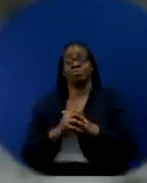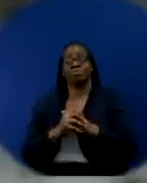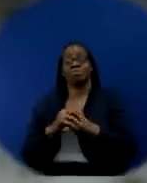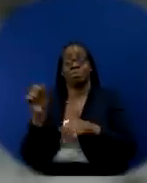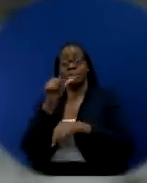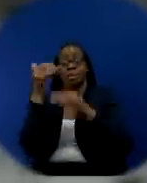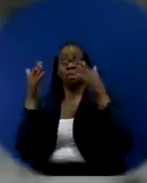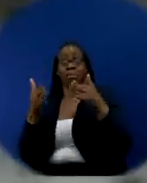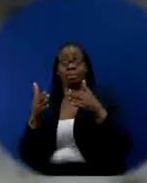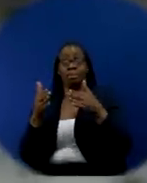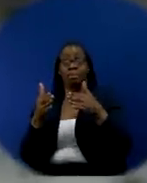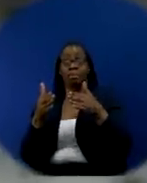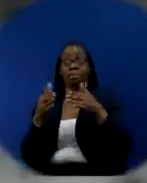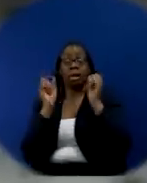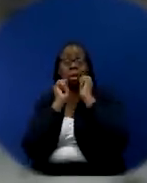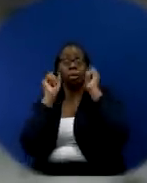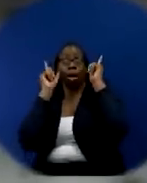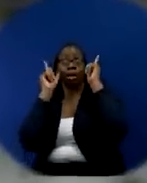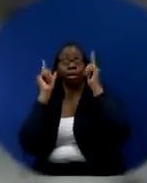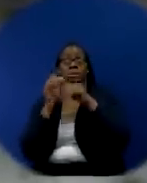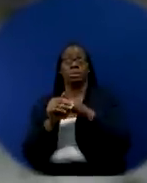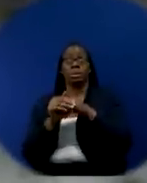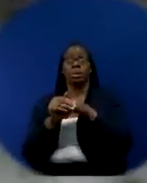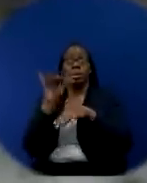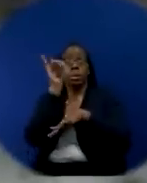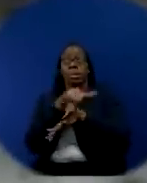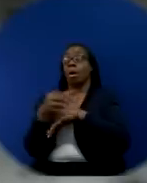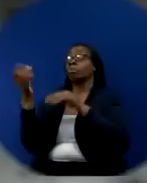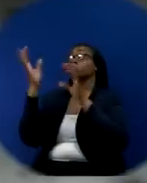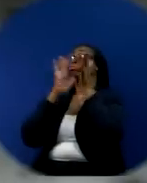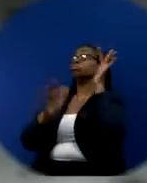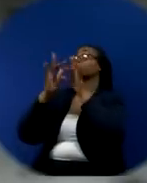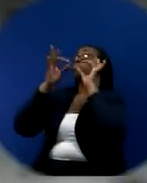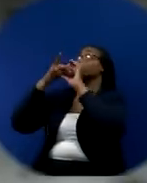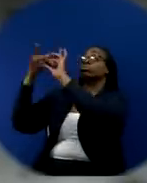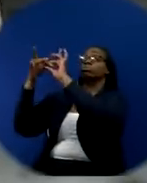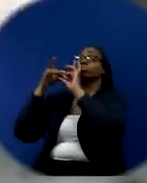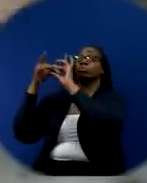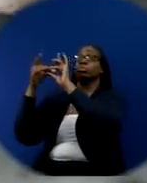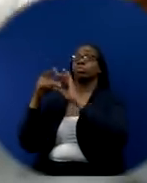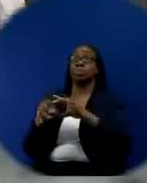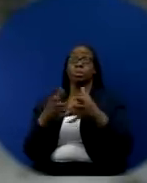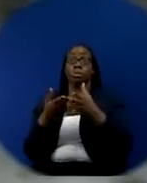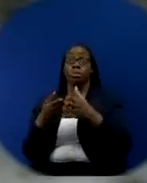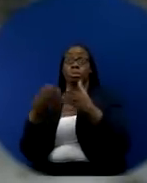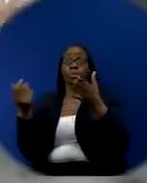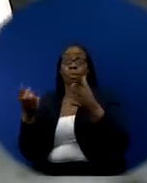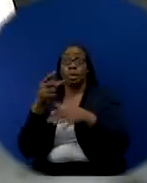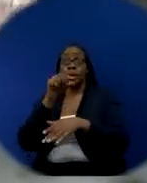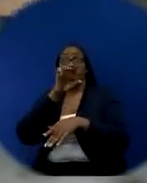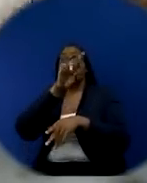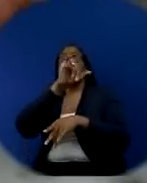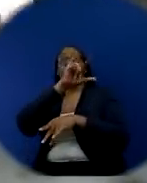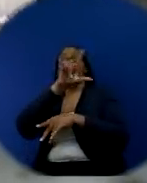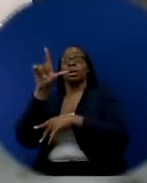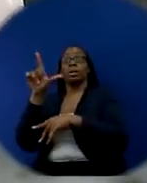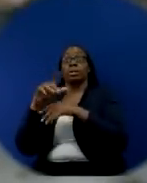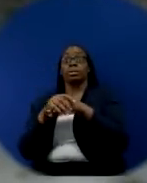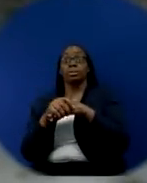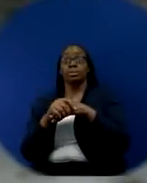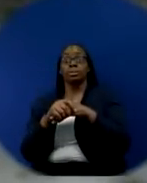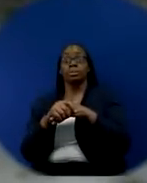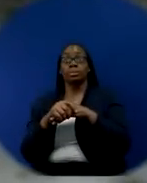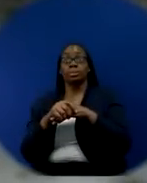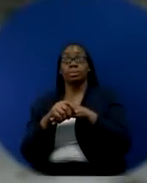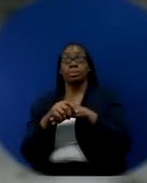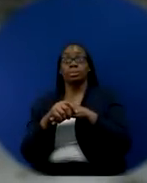Anybody in here said, I woke up this morning with my mind stayed on Jesus? We'll get to the grilling later. This holiday ain't about y'all anyway. This holiday about something else. Is